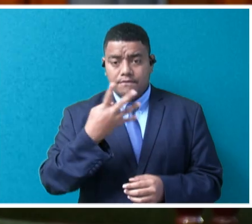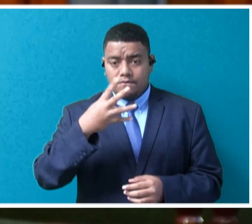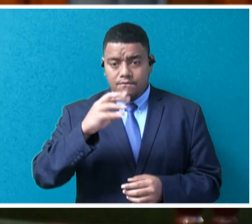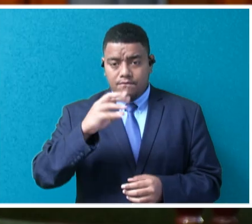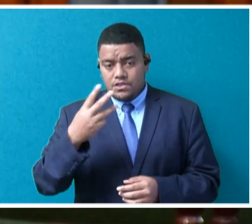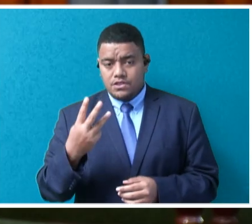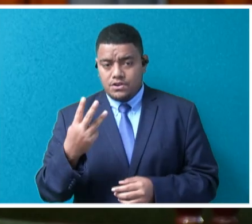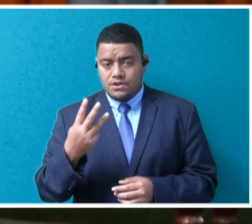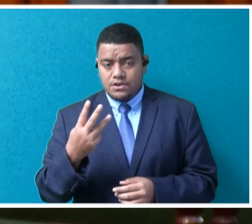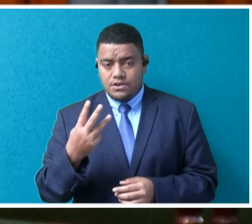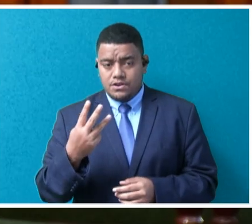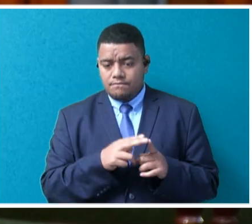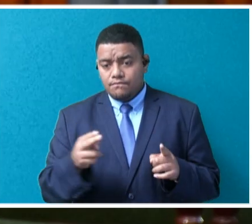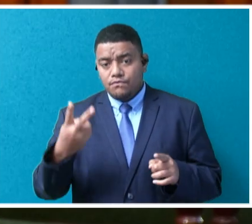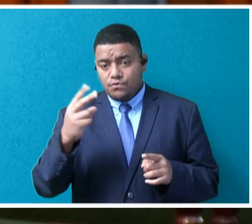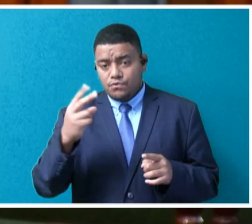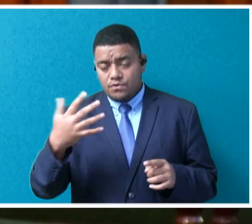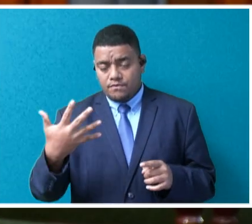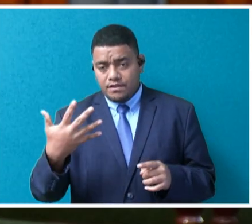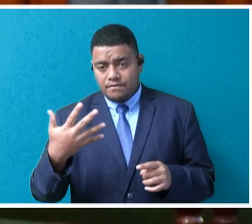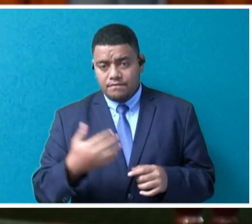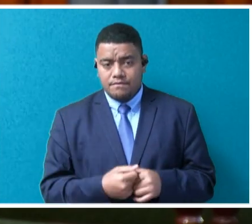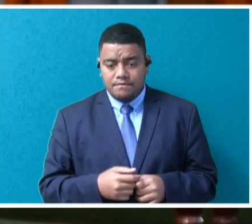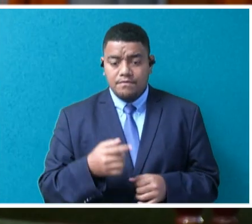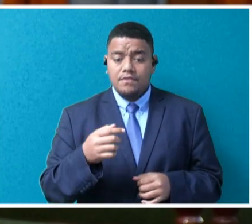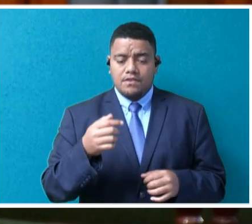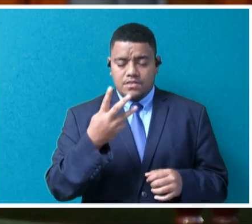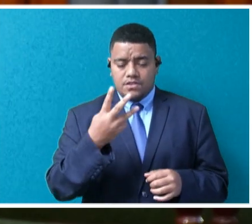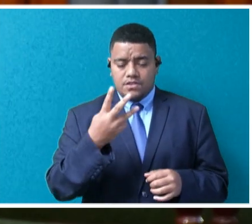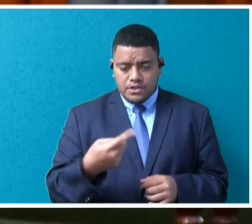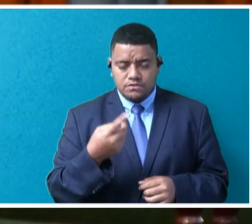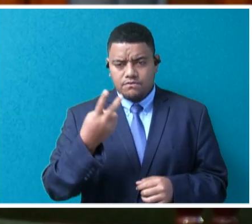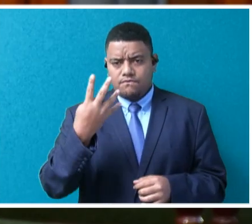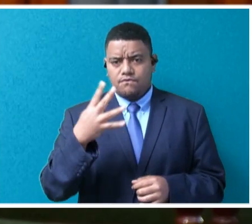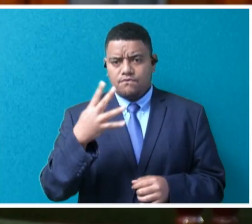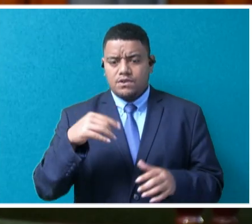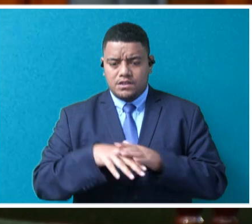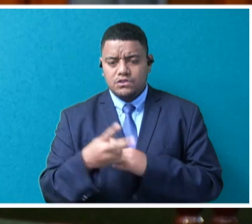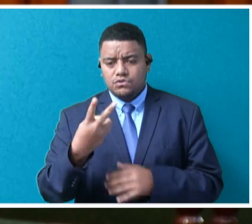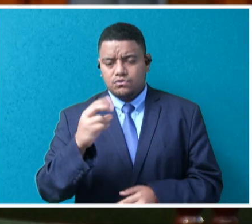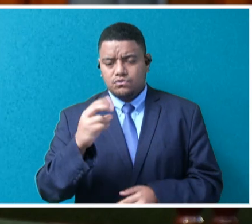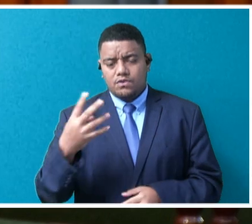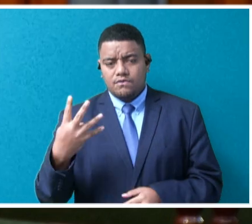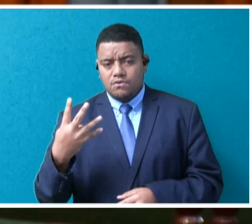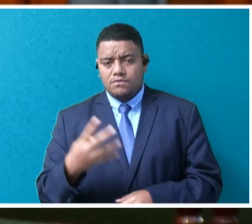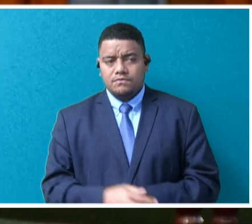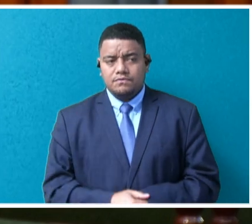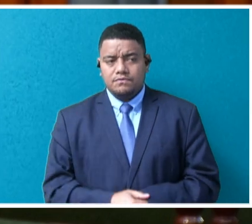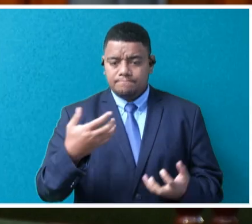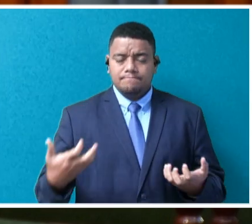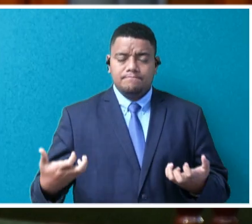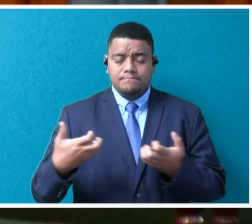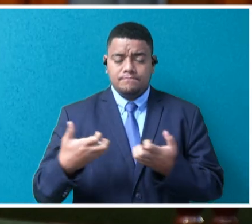3,143 in 2025, up from 3,041 in 2024.